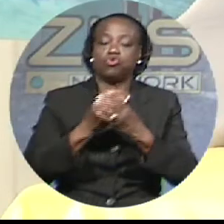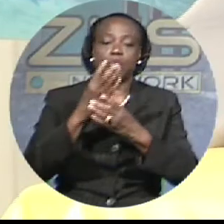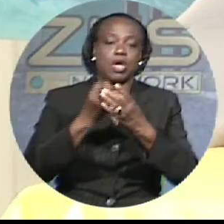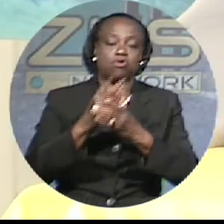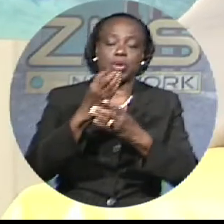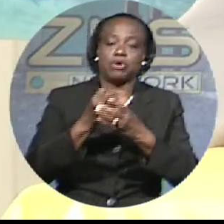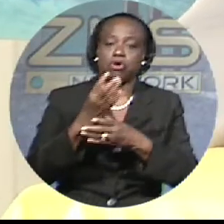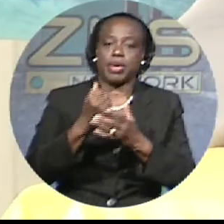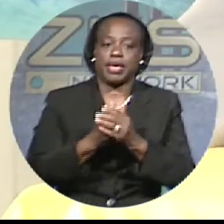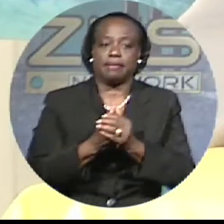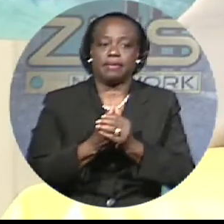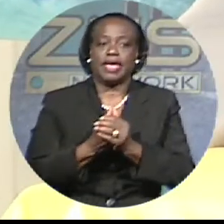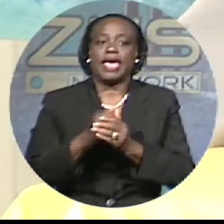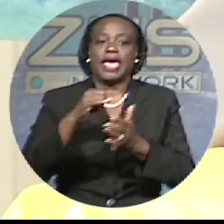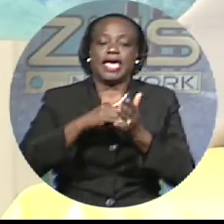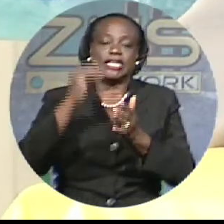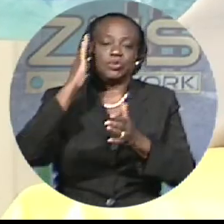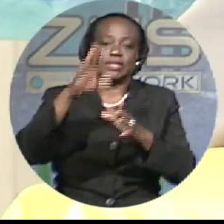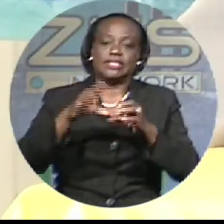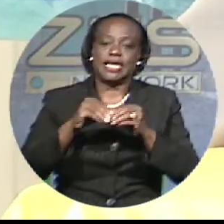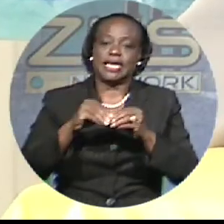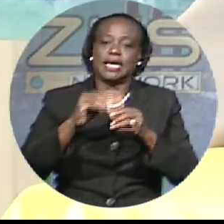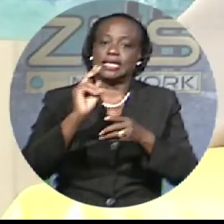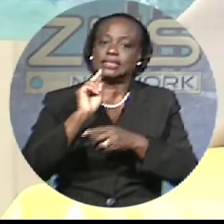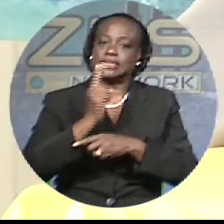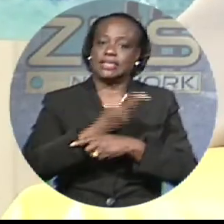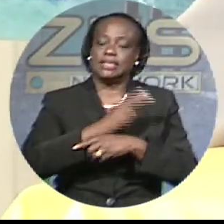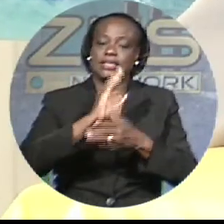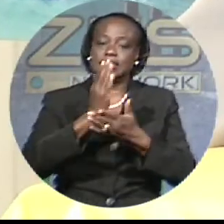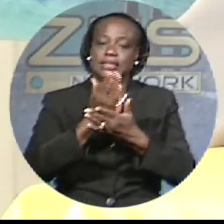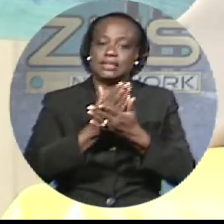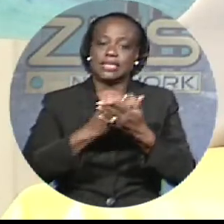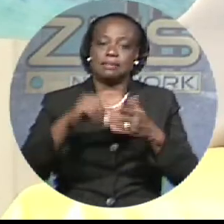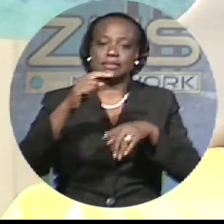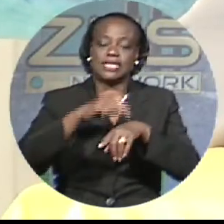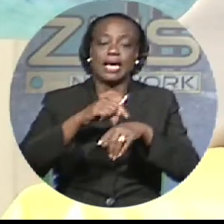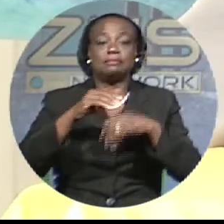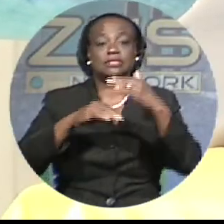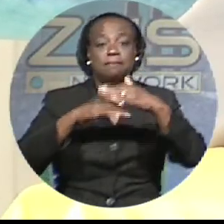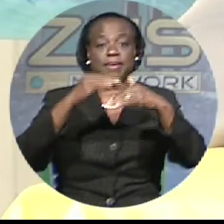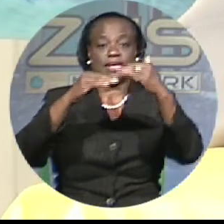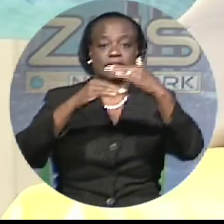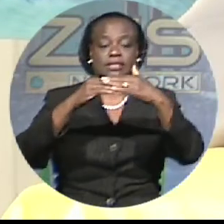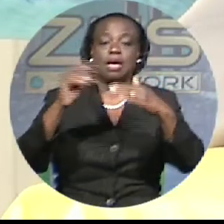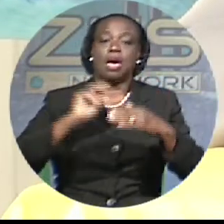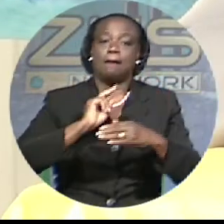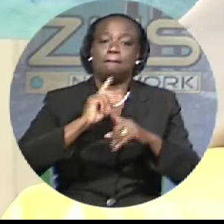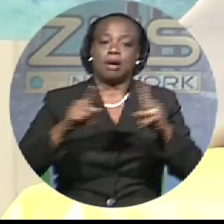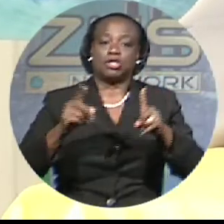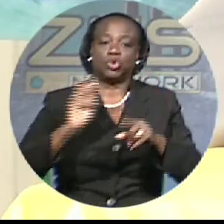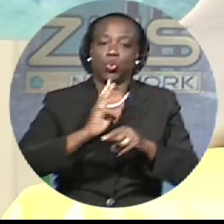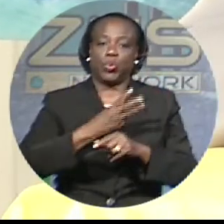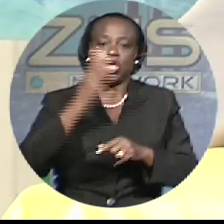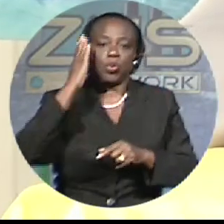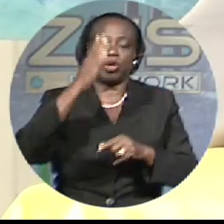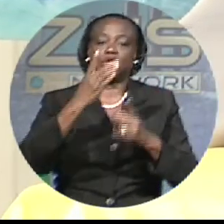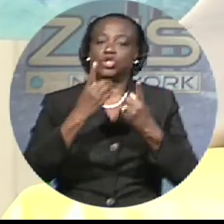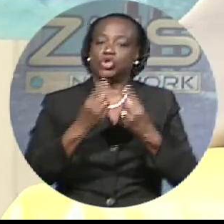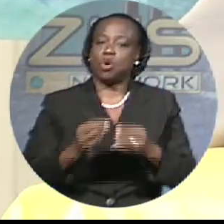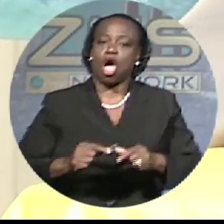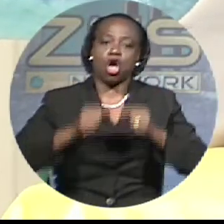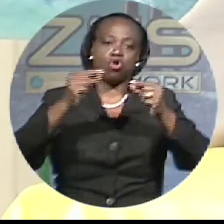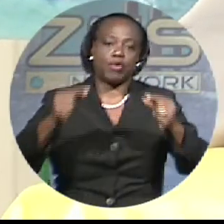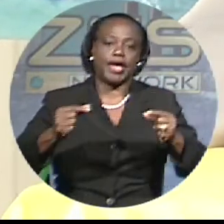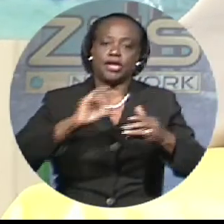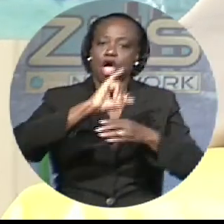deal right now. So it's going to take us a little bit to build this. But I can tell you right now, we are going to do a great job year after year after year. We